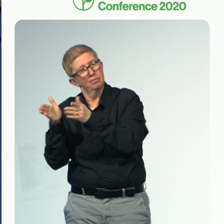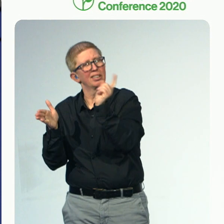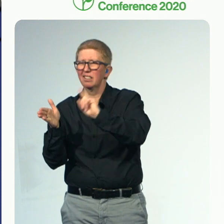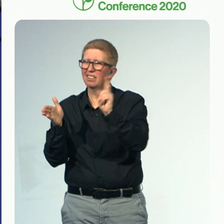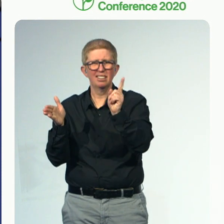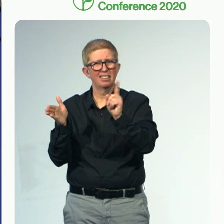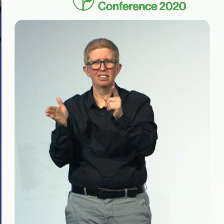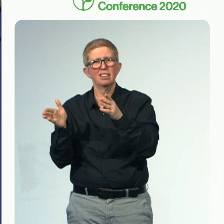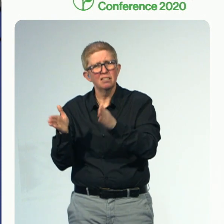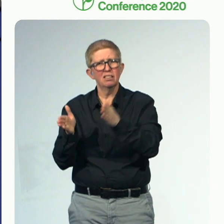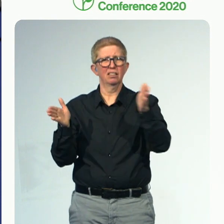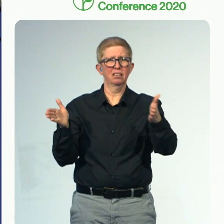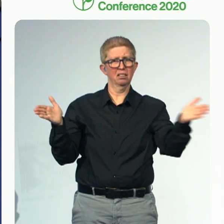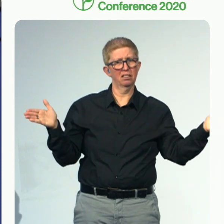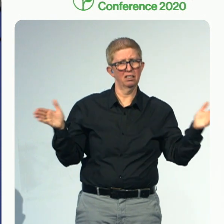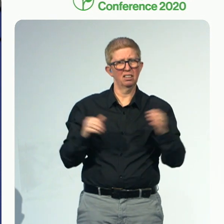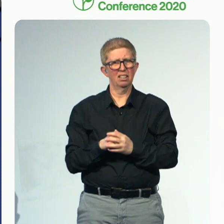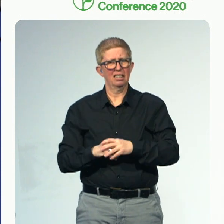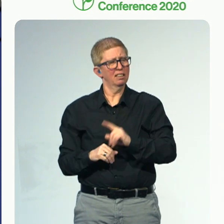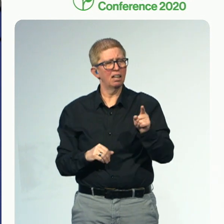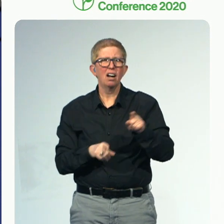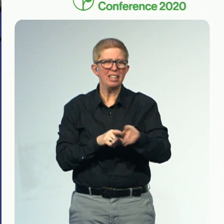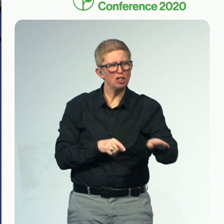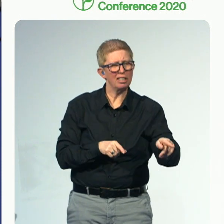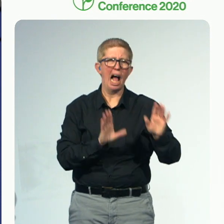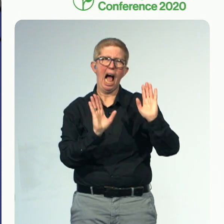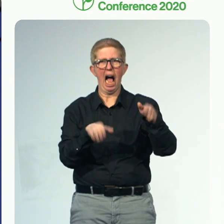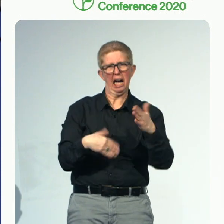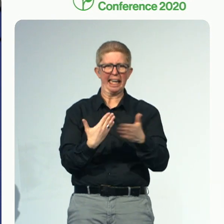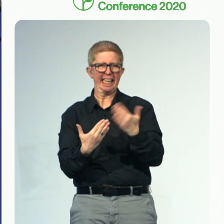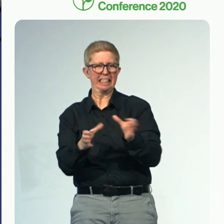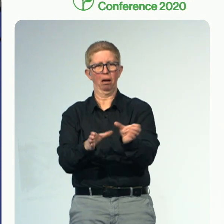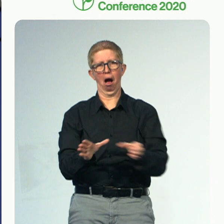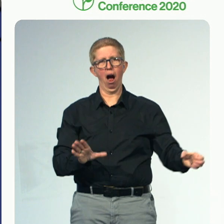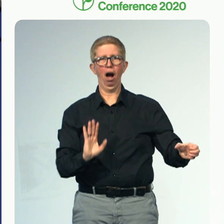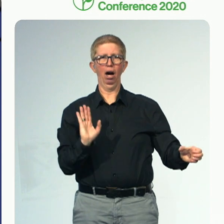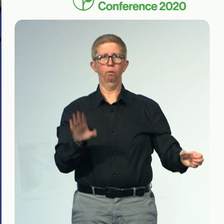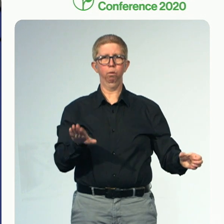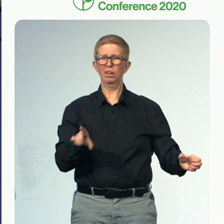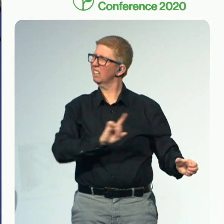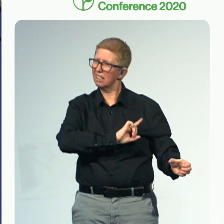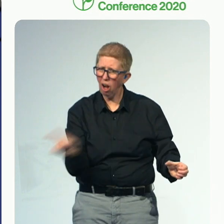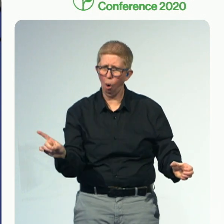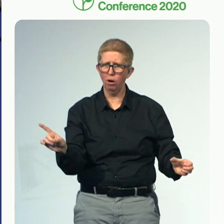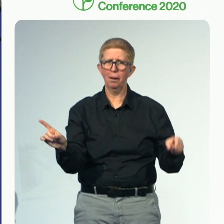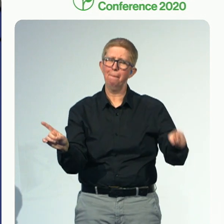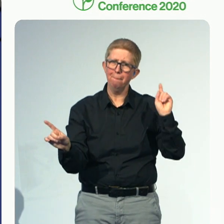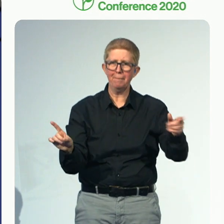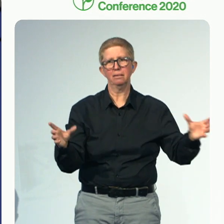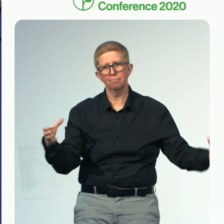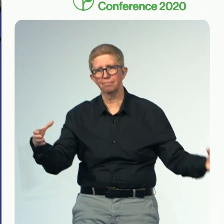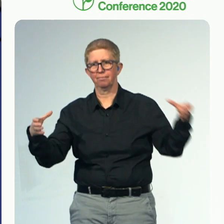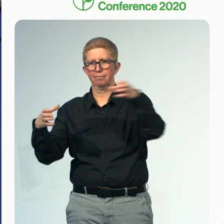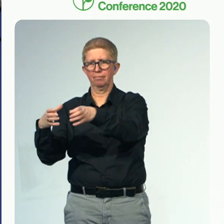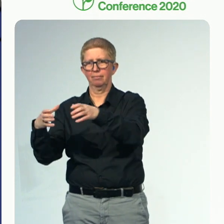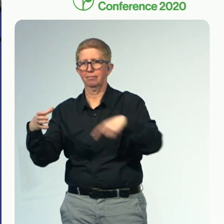the children. So I think that's not incompatible positions. I think that those of us who argue